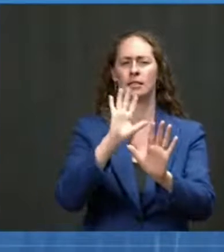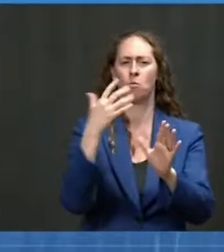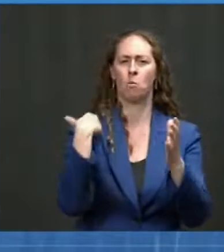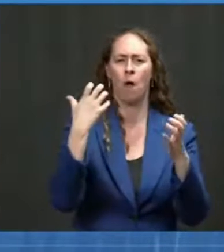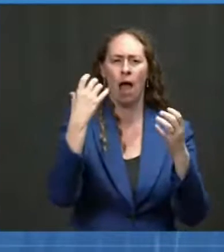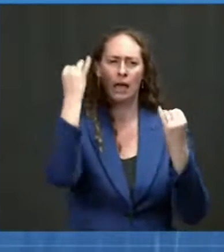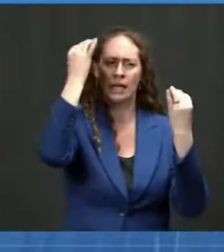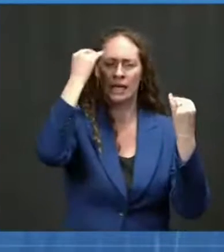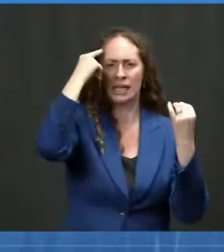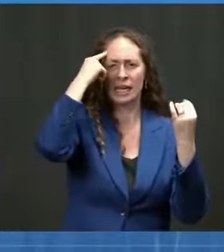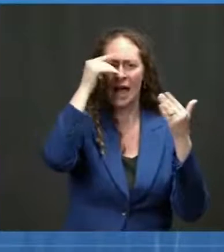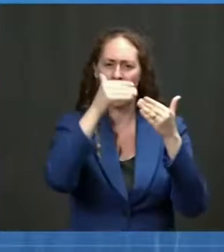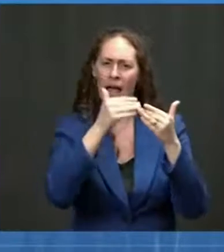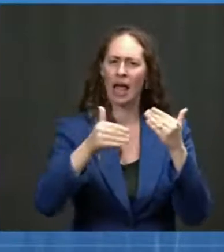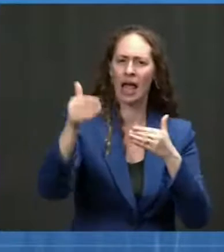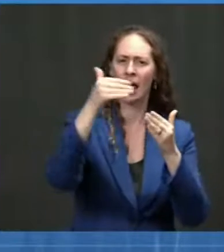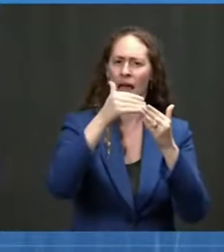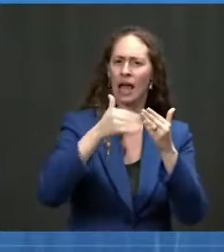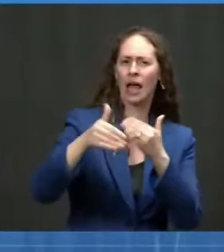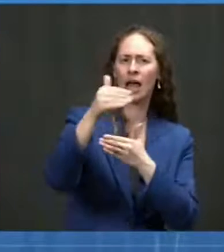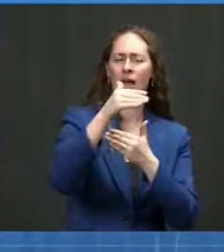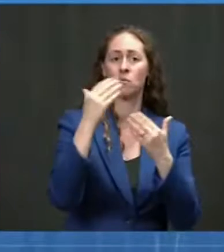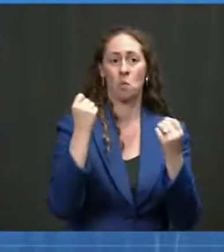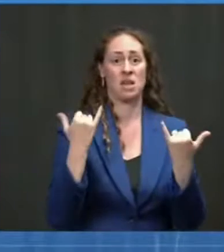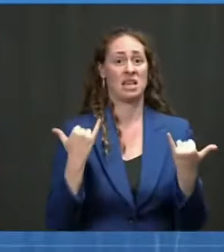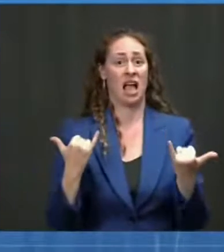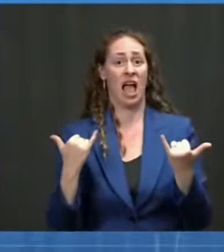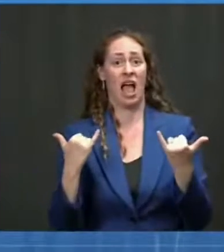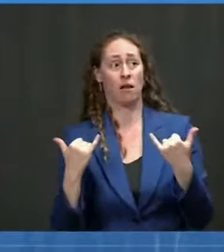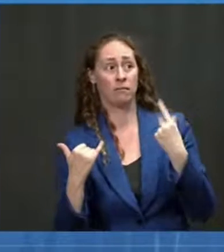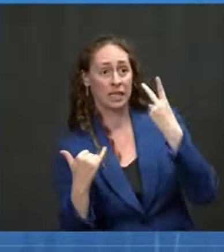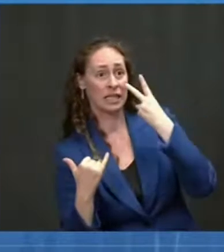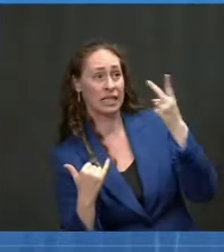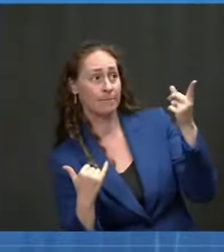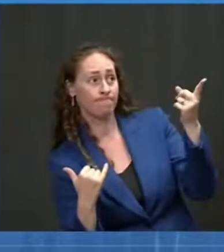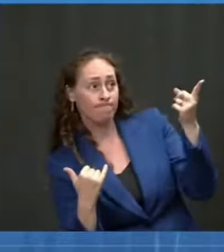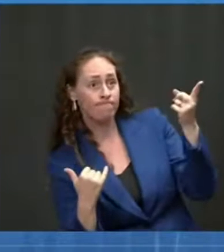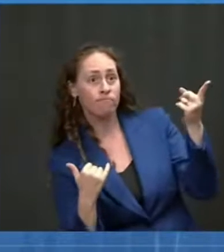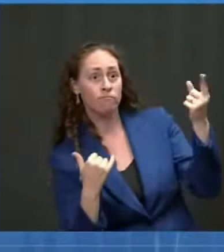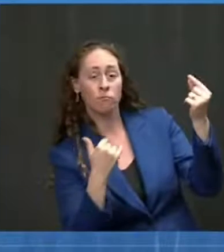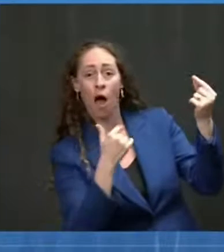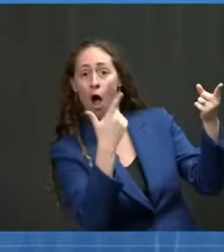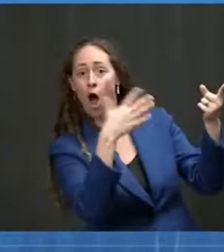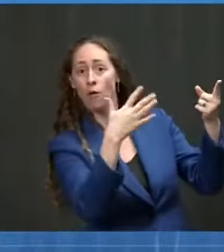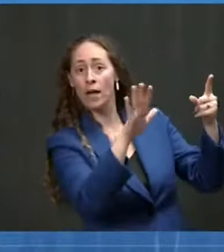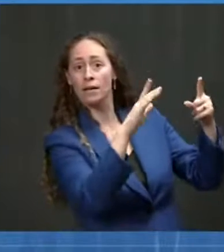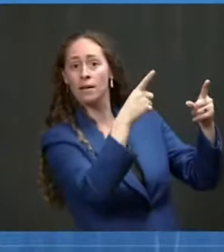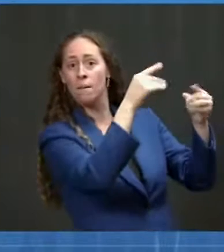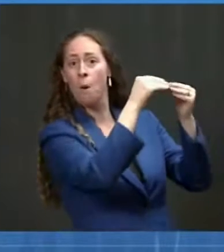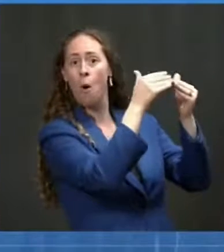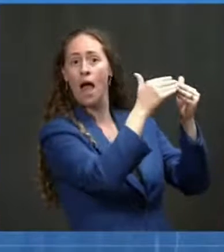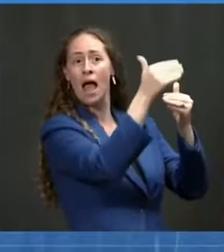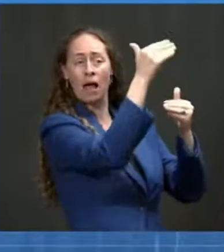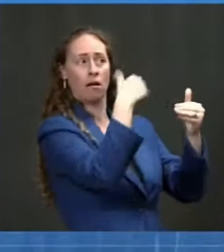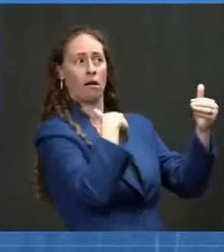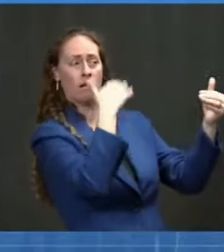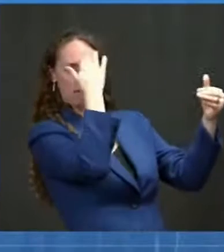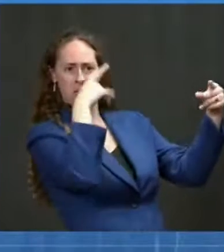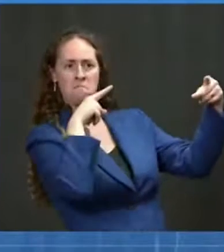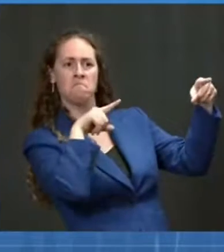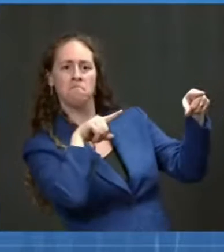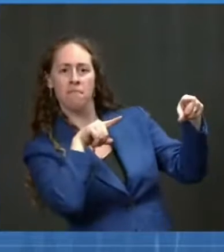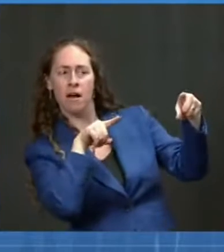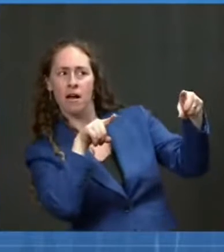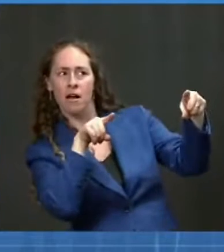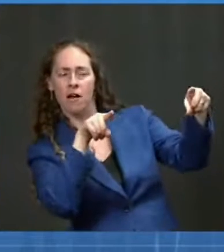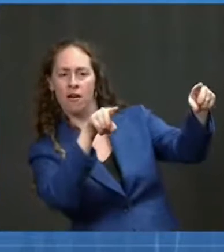of being response. So as Vivek said in the introduction, you want to stay ahead of the virus. And if you